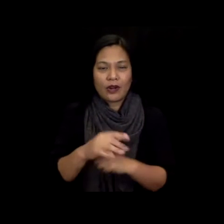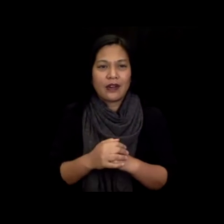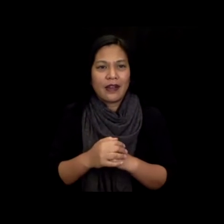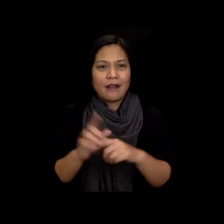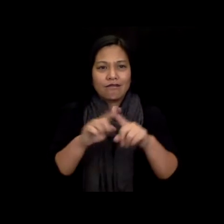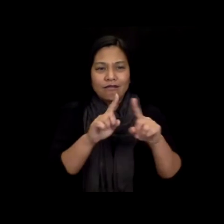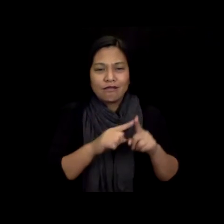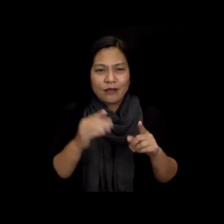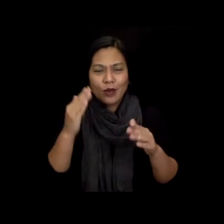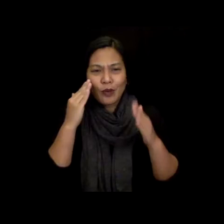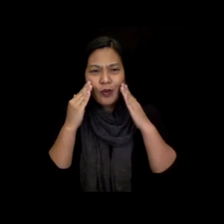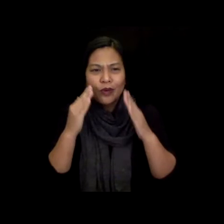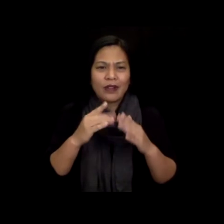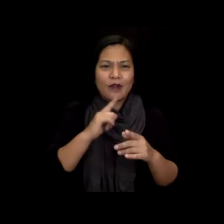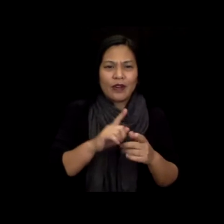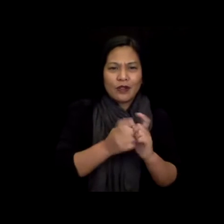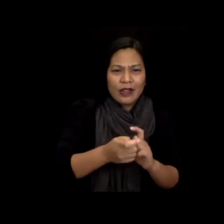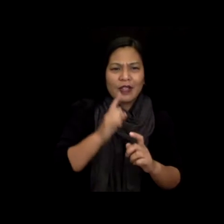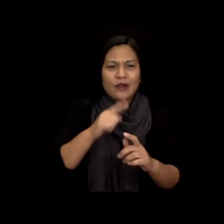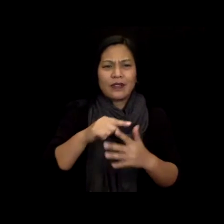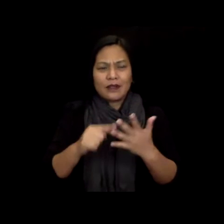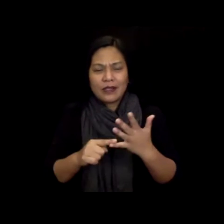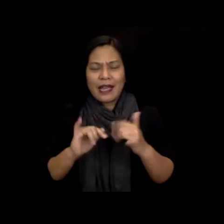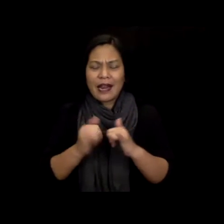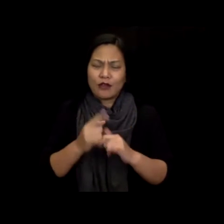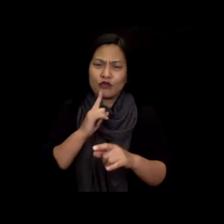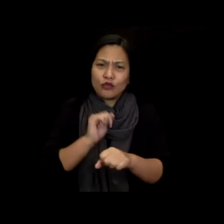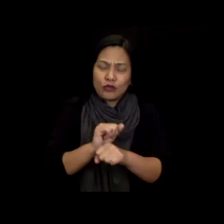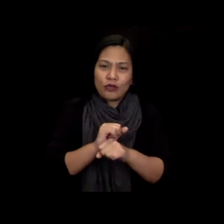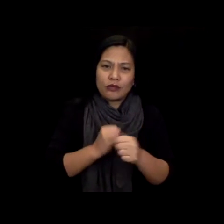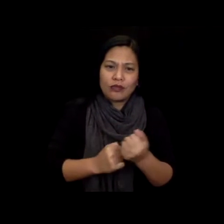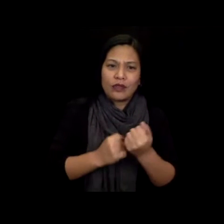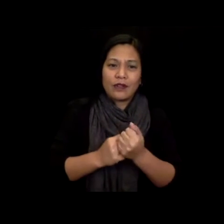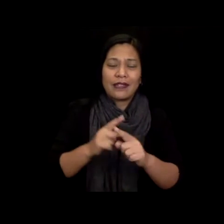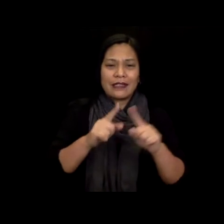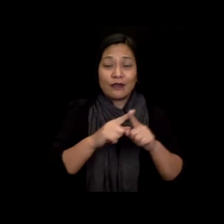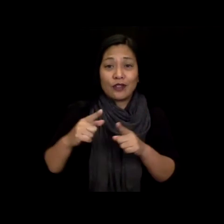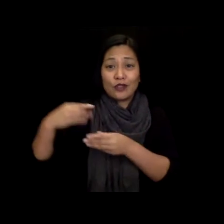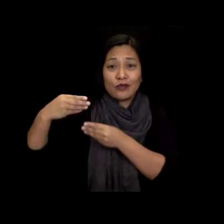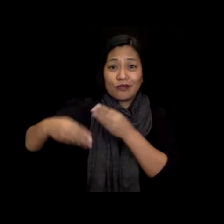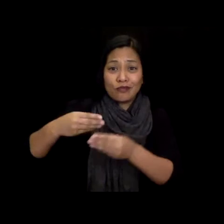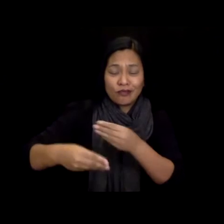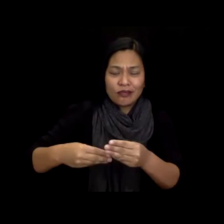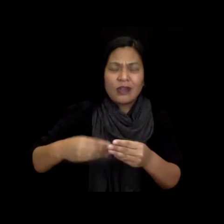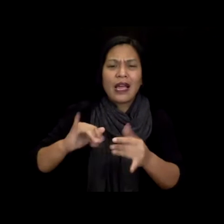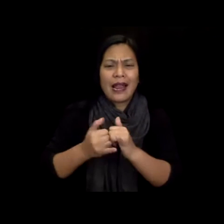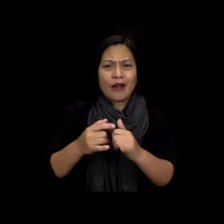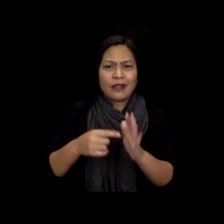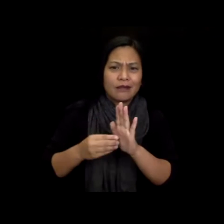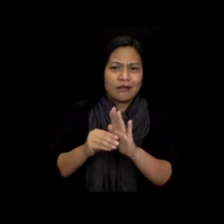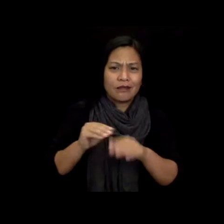of knowledge translation and legitimization respond to transgenerational trauma. Currently, I'm